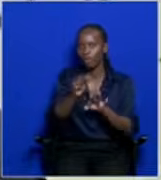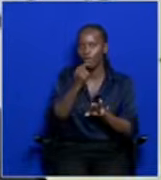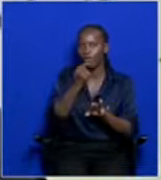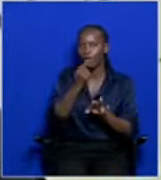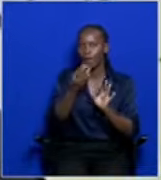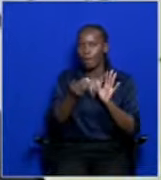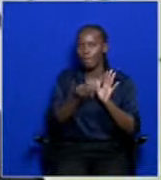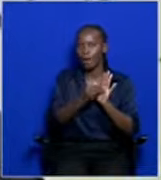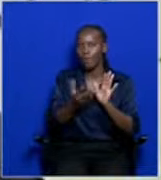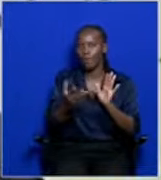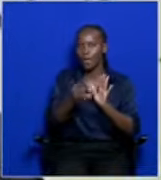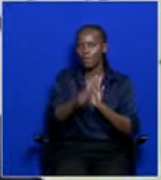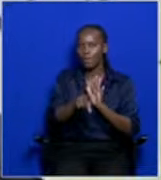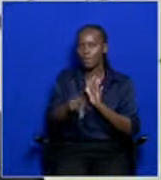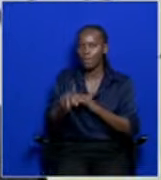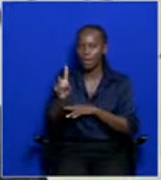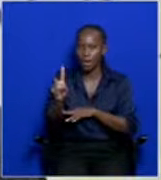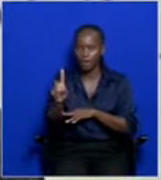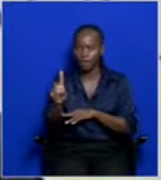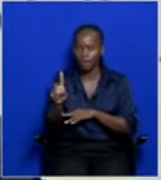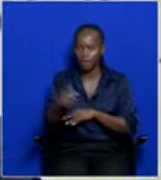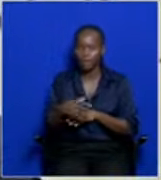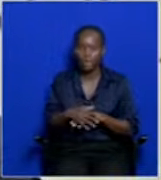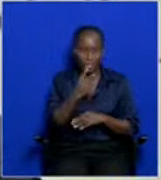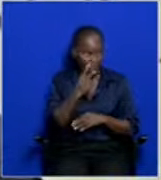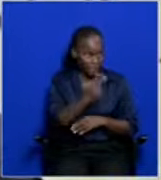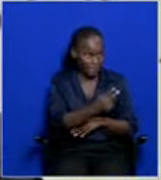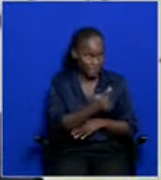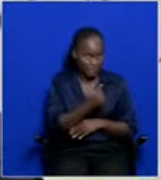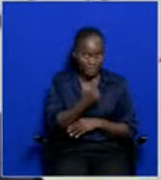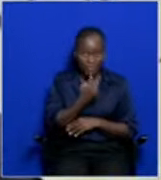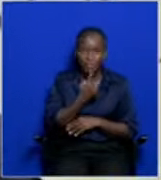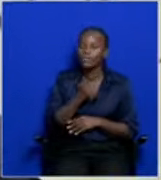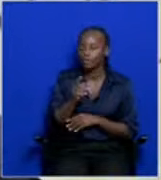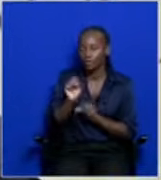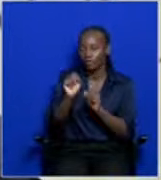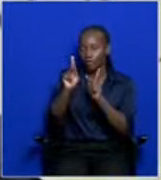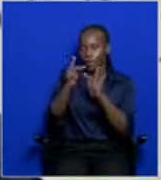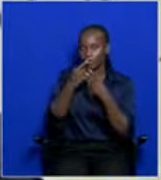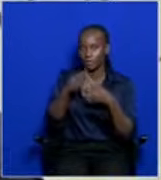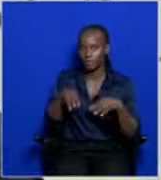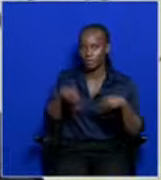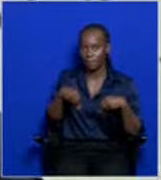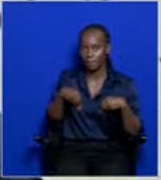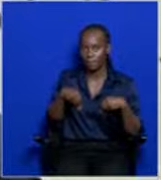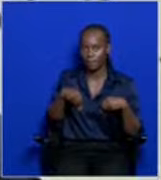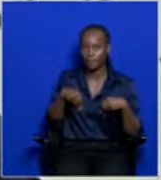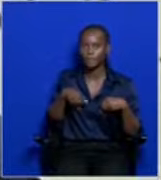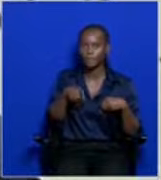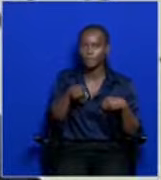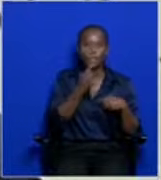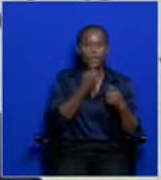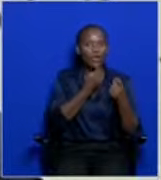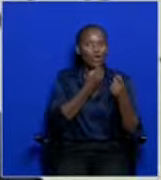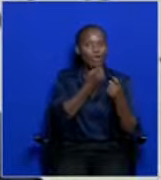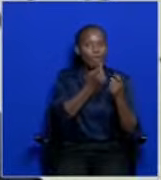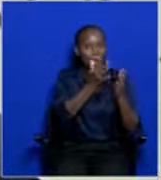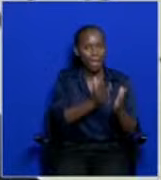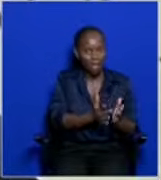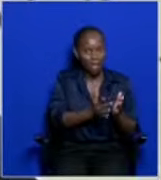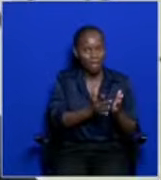So we accept from the complainant's version that the value is